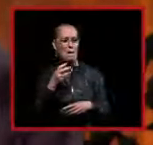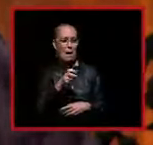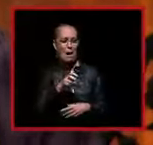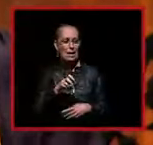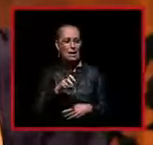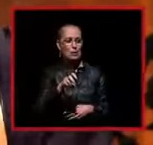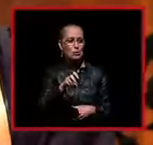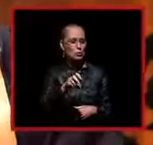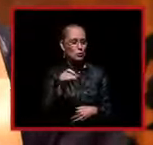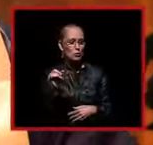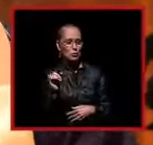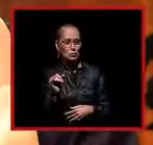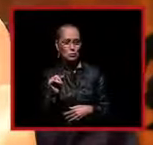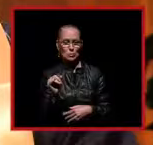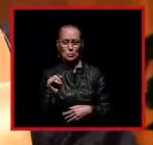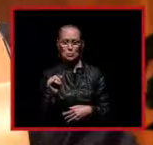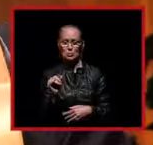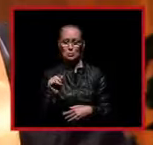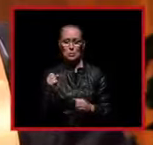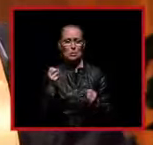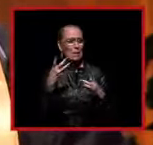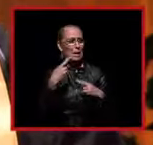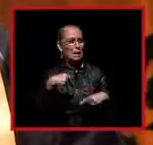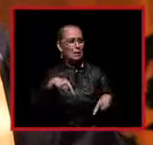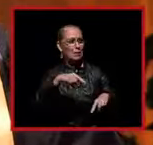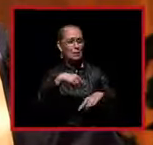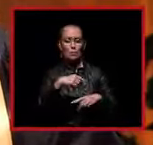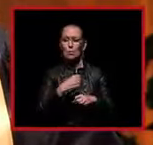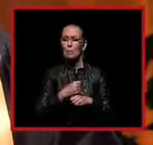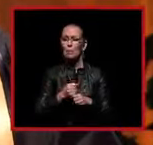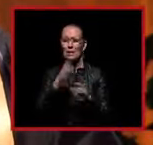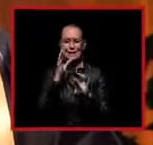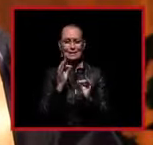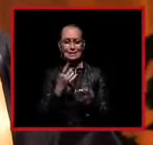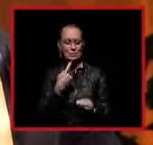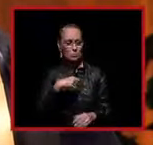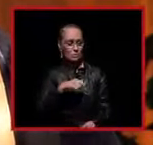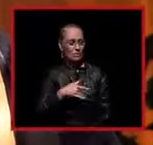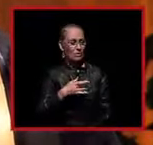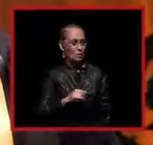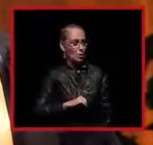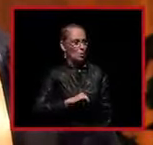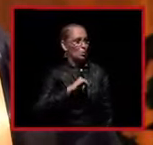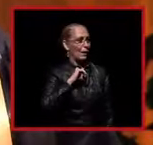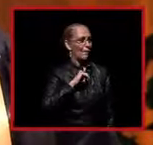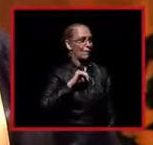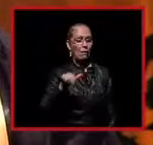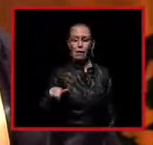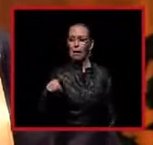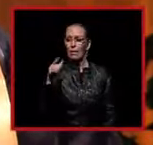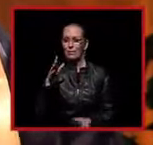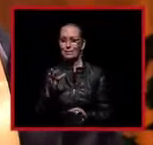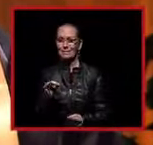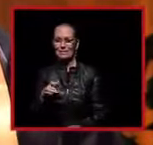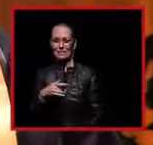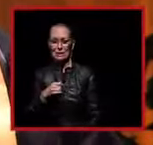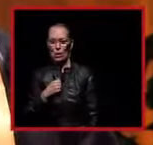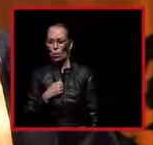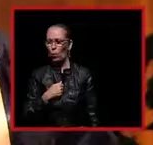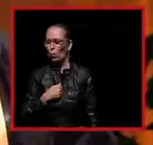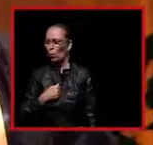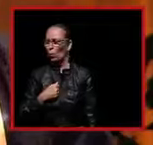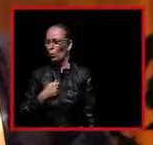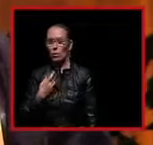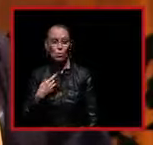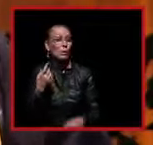sure as I have, many of us have made decisions that we are proud of, and others we regret. We know that we have struggled,